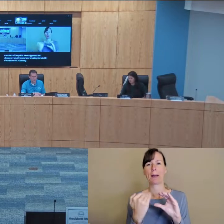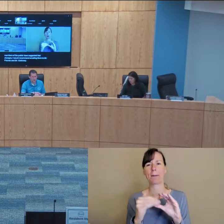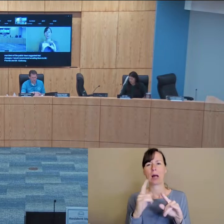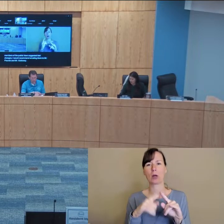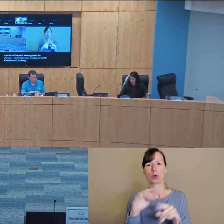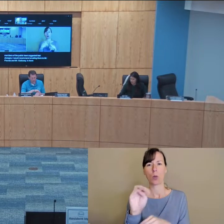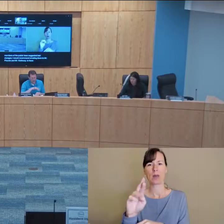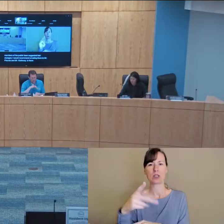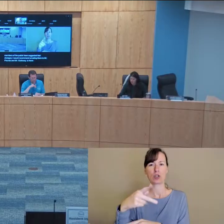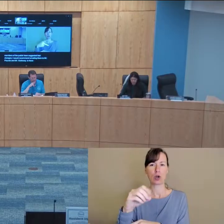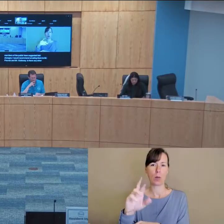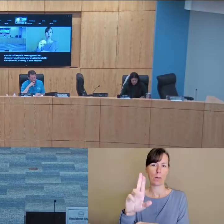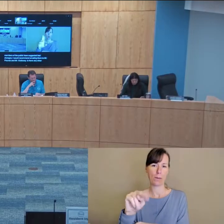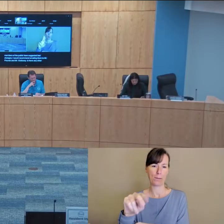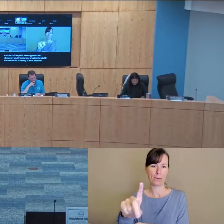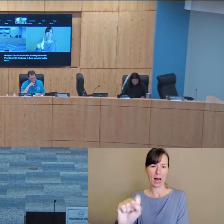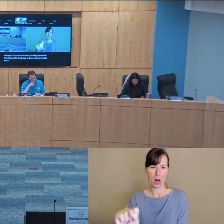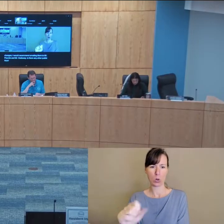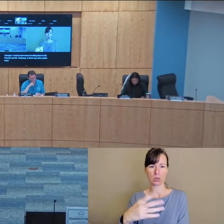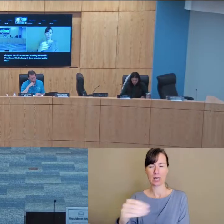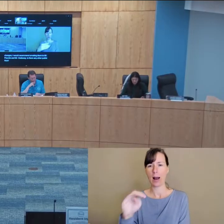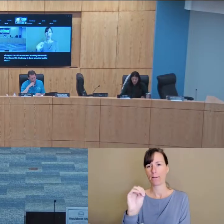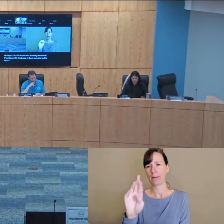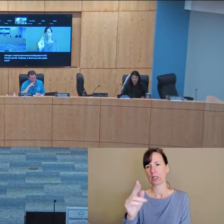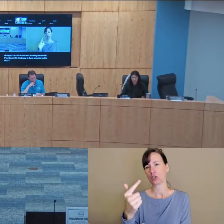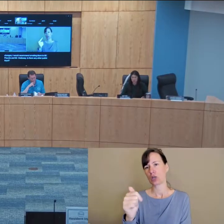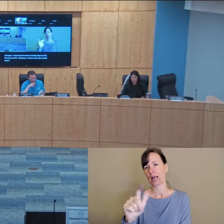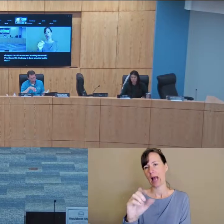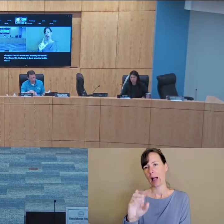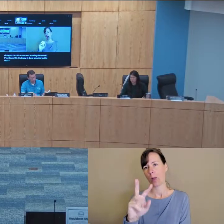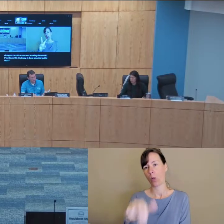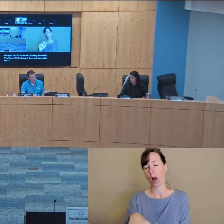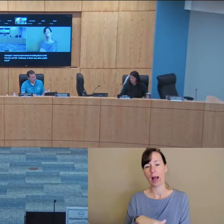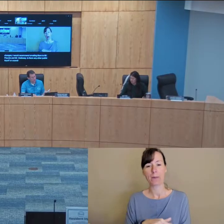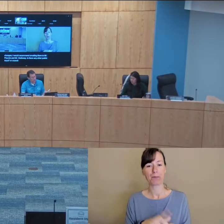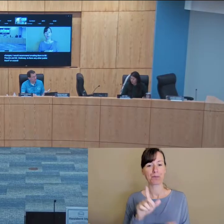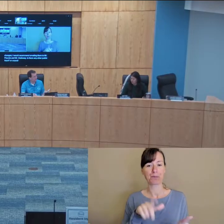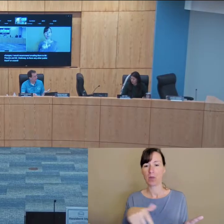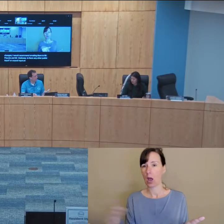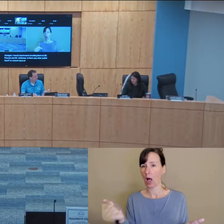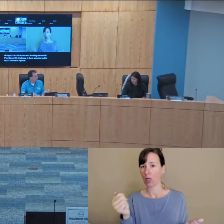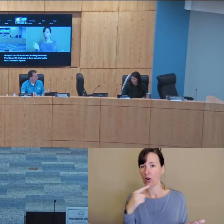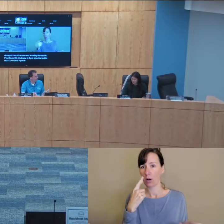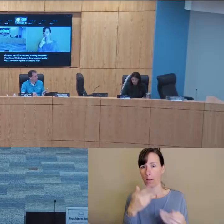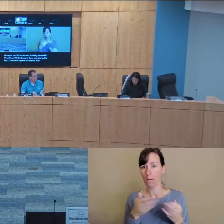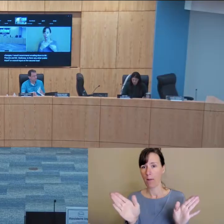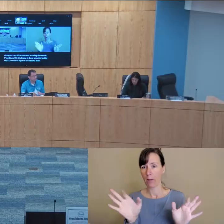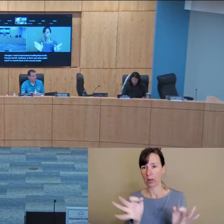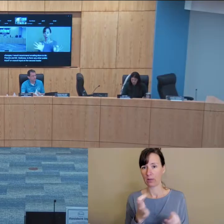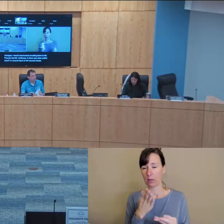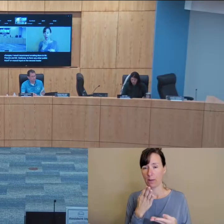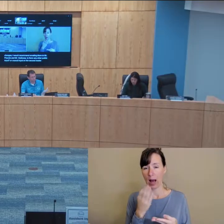Is there any other public input or council input on the second reader?